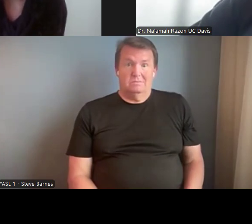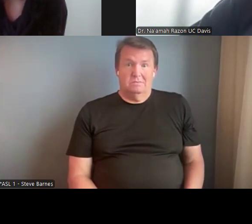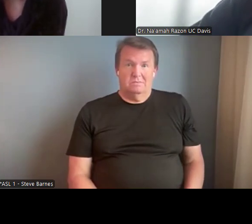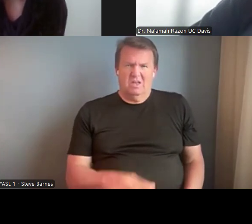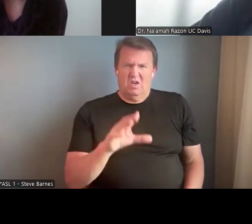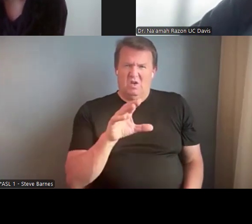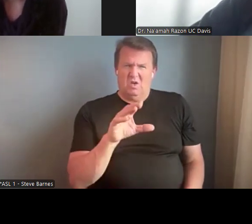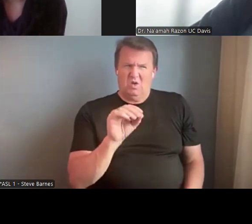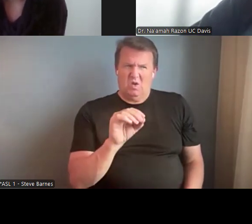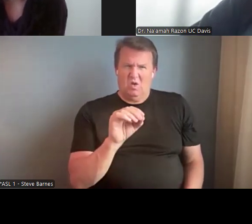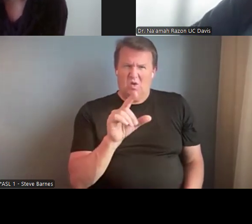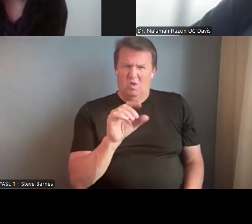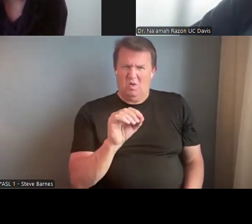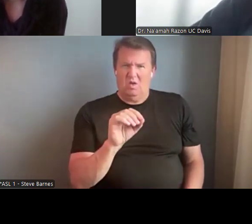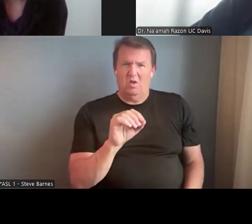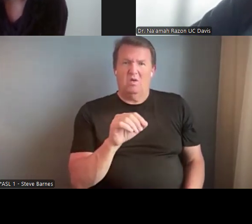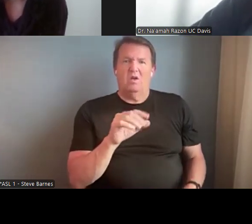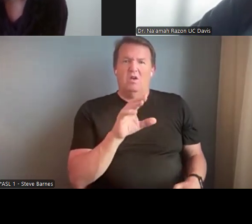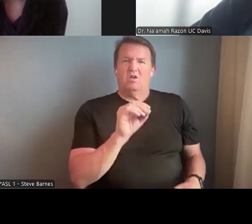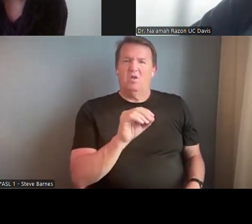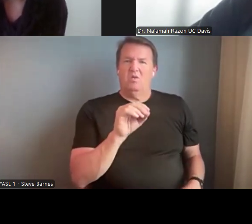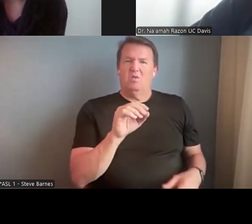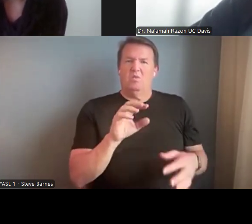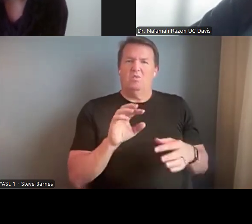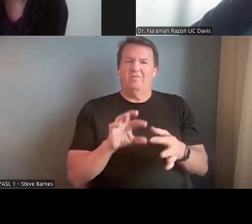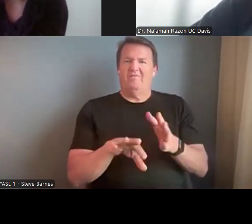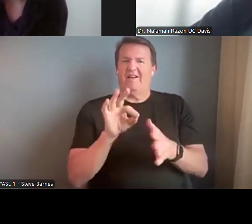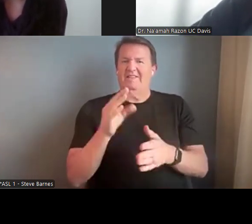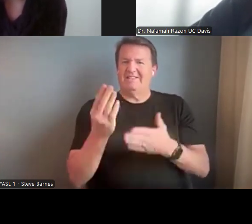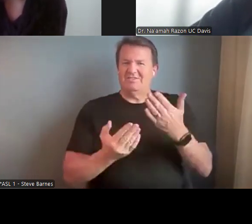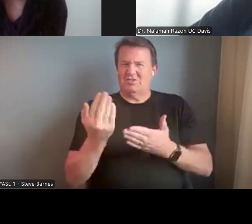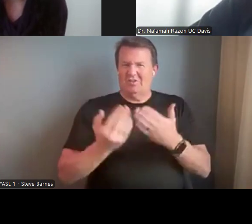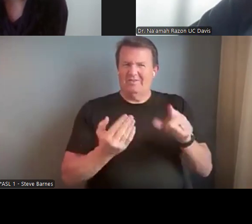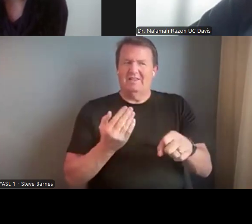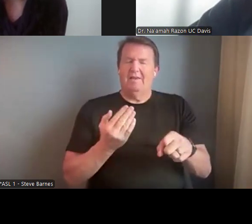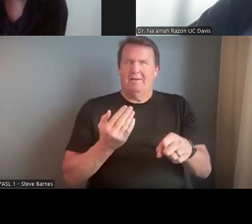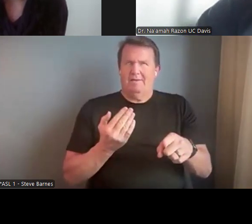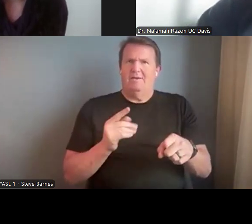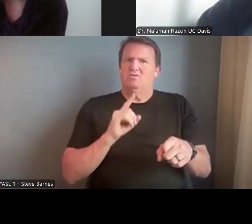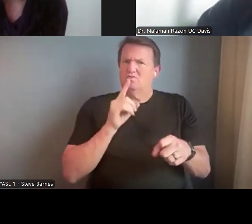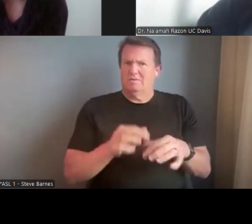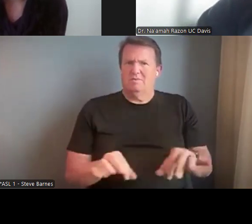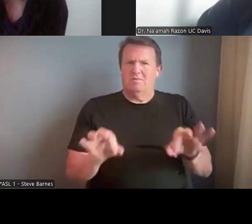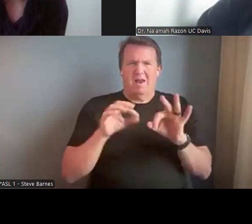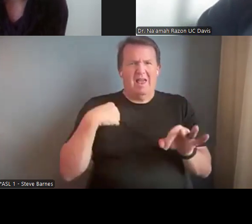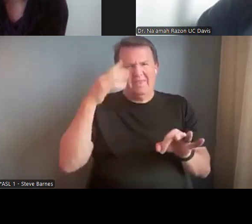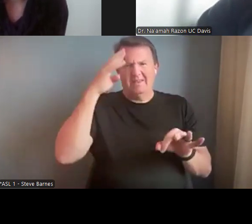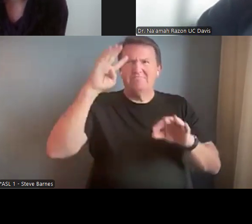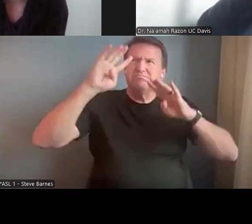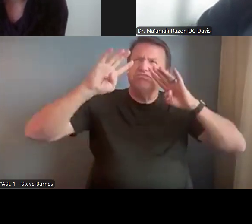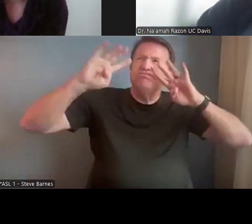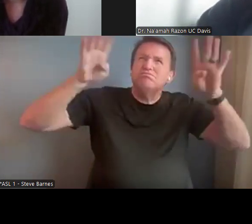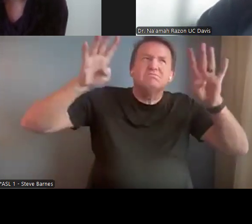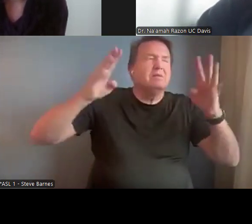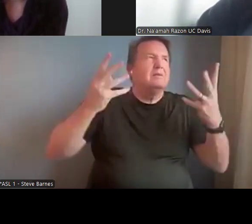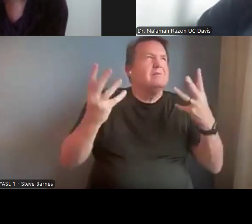co-locating services, I think, is a huge one. And really thinking, I think, in the innovative way around where should services